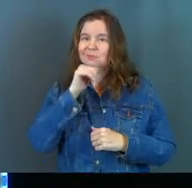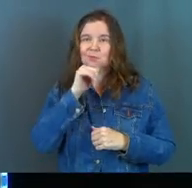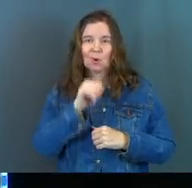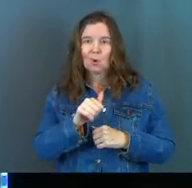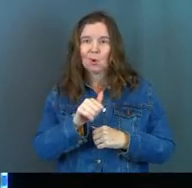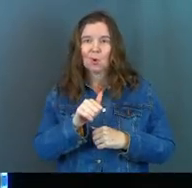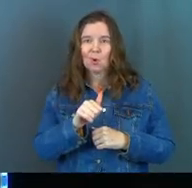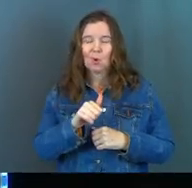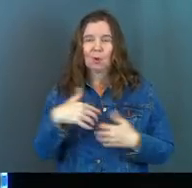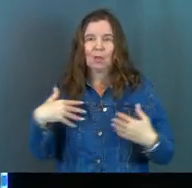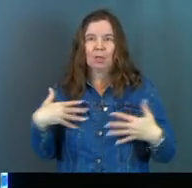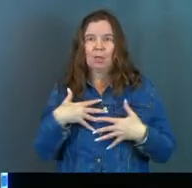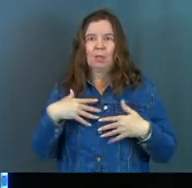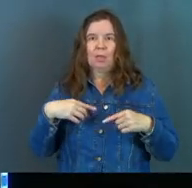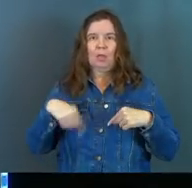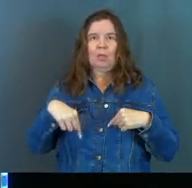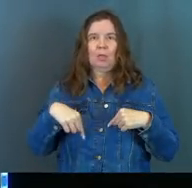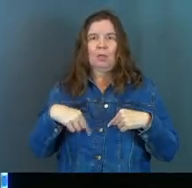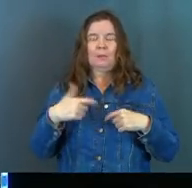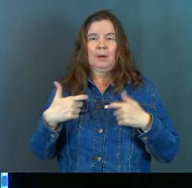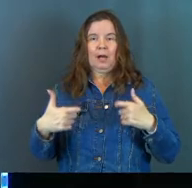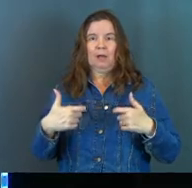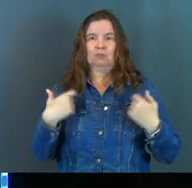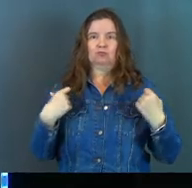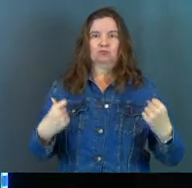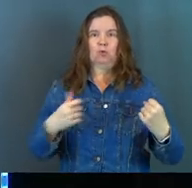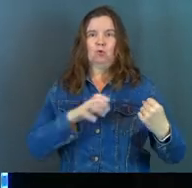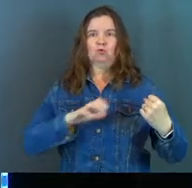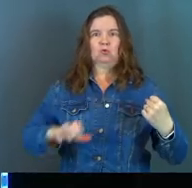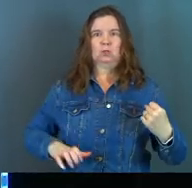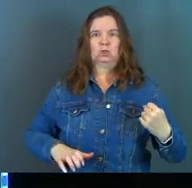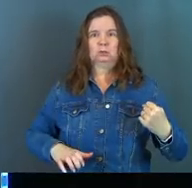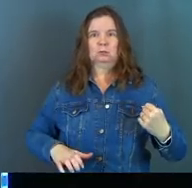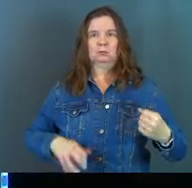Don't get intimidated by the mega Christians.